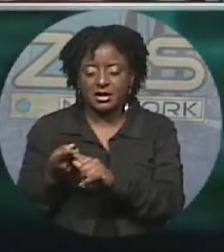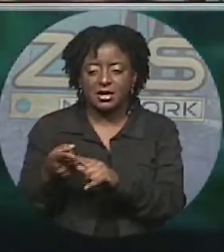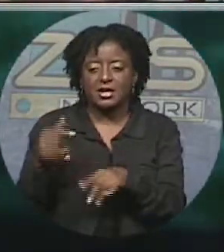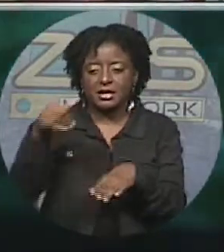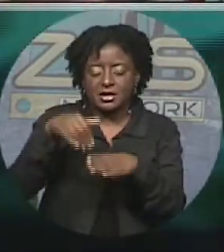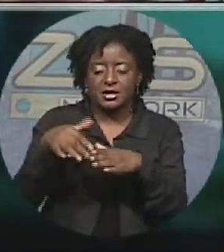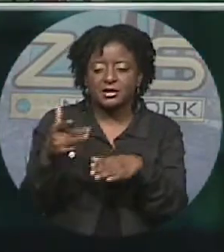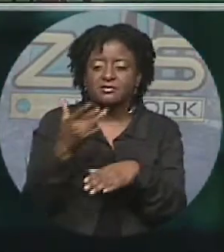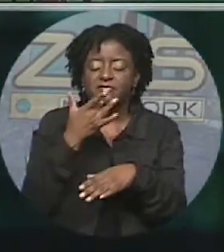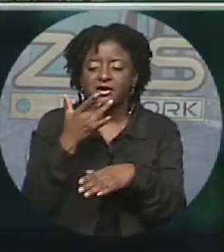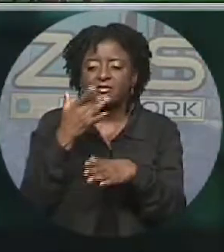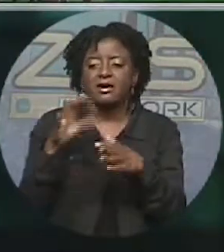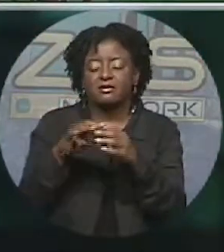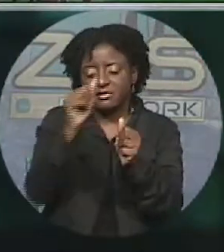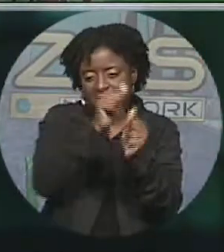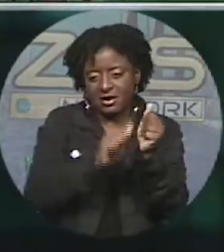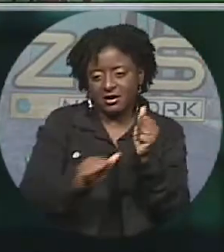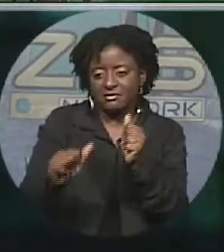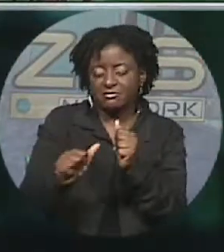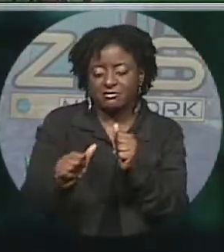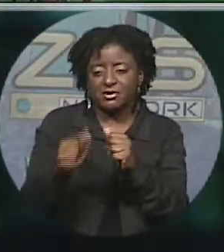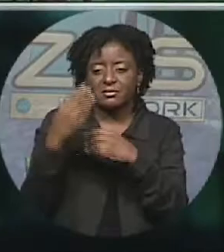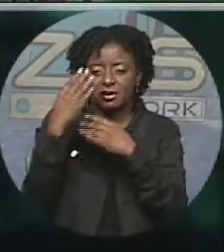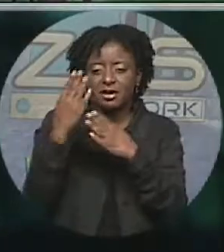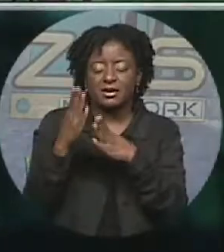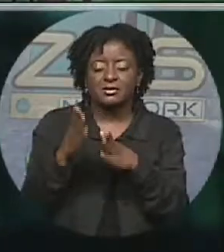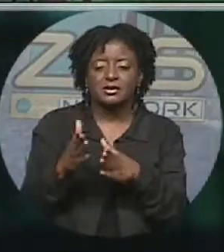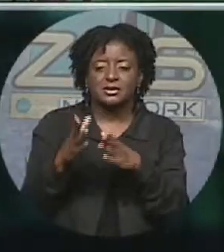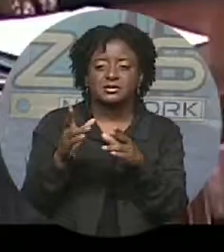citizen under the nation's constitution.